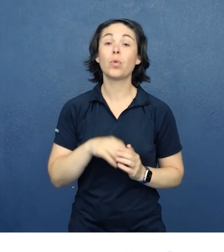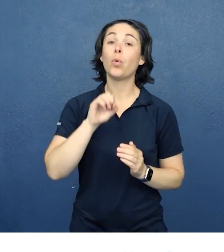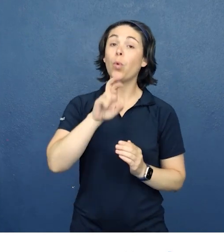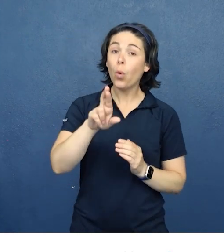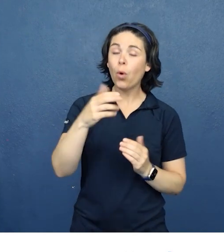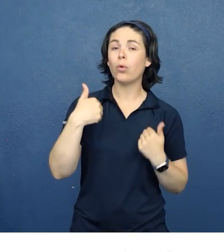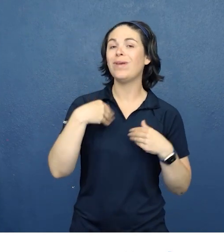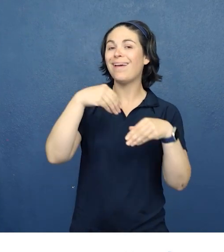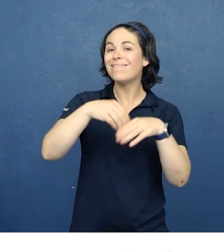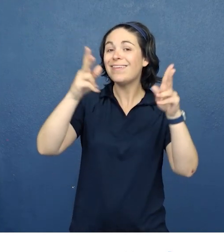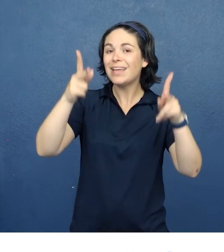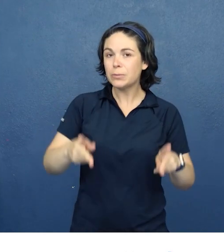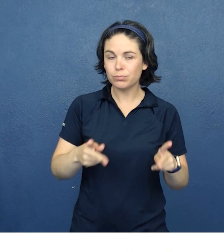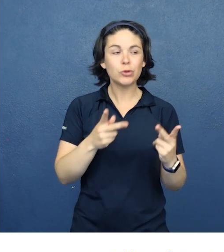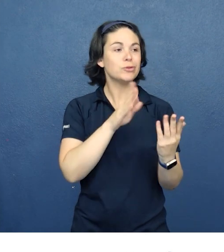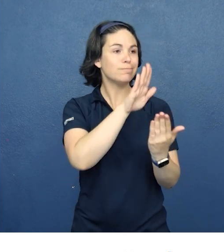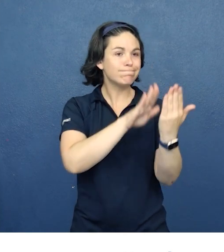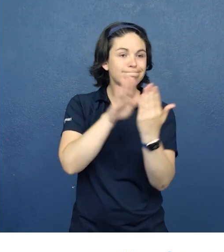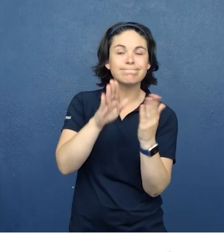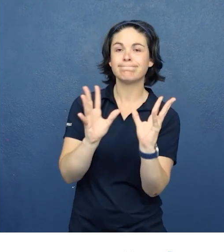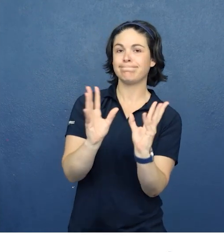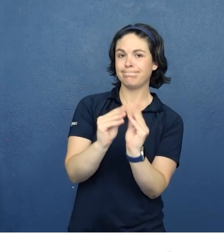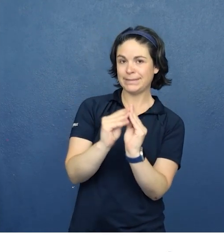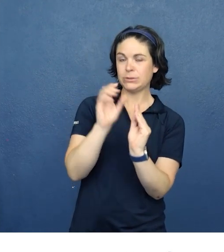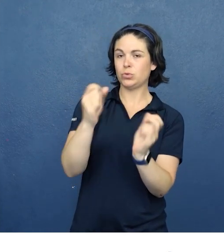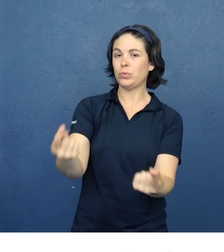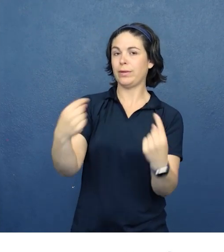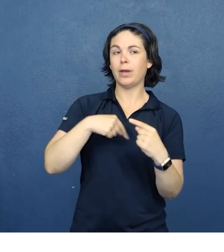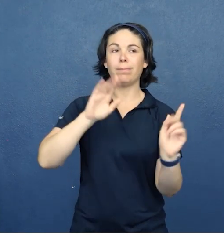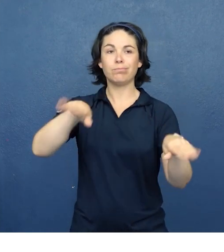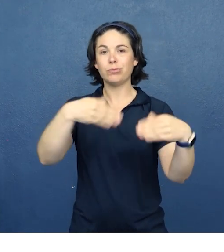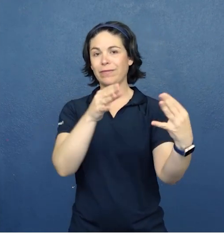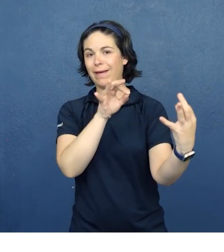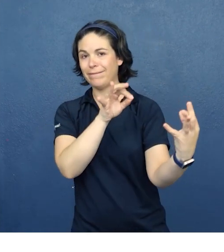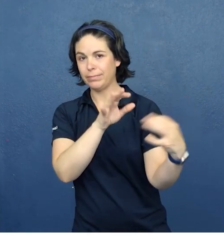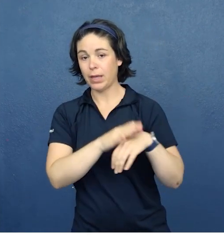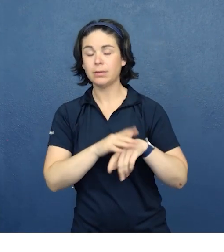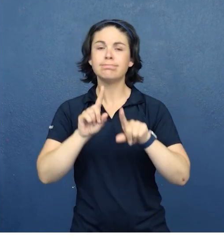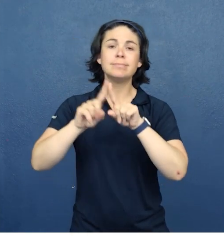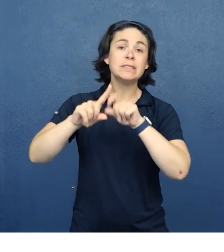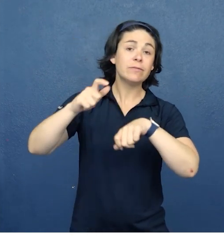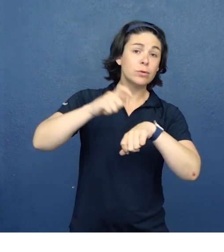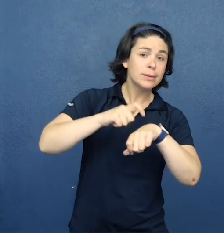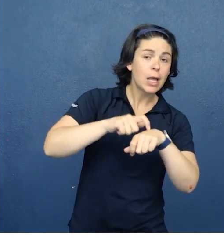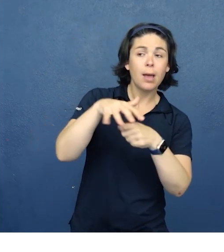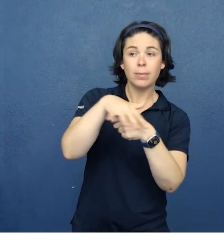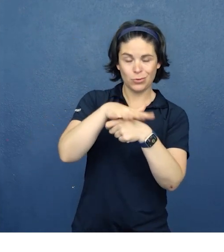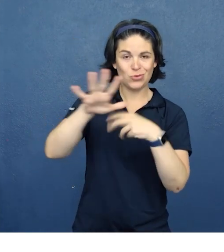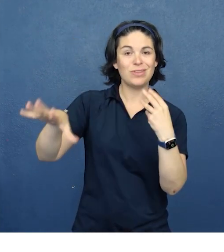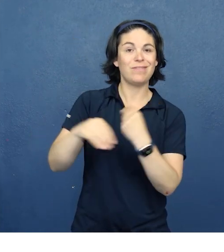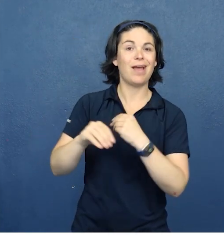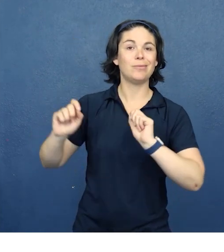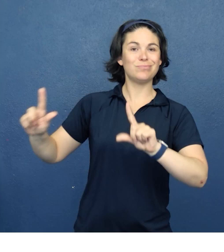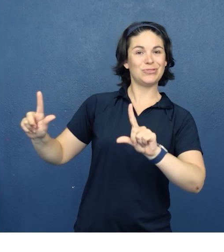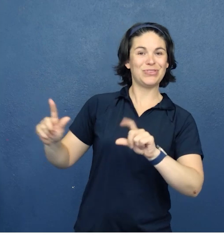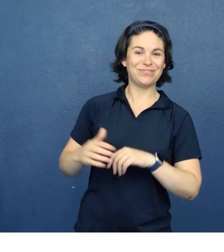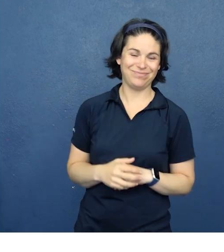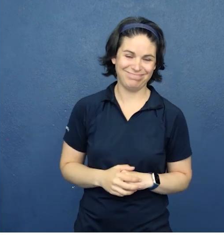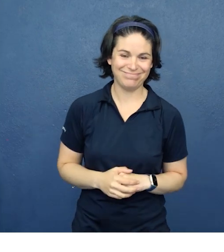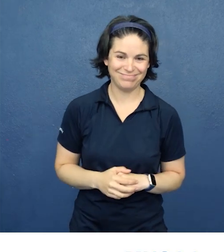a regional in-person public hearing being held during this same time. Times and locations have also been added to this